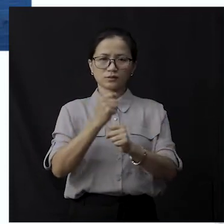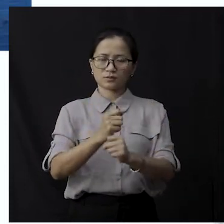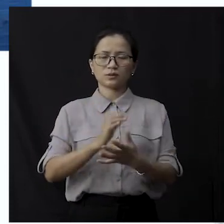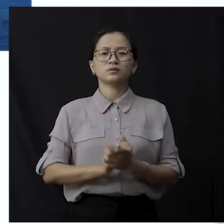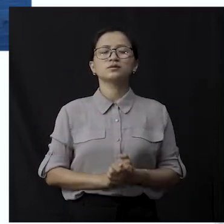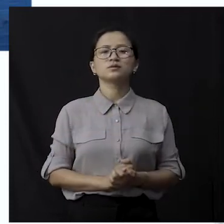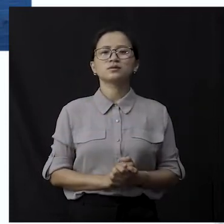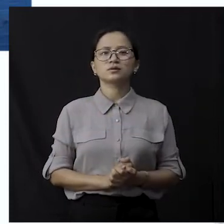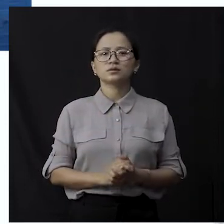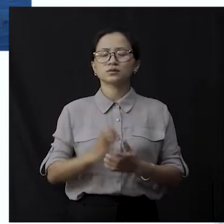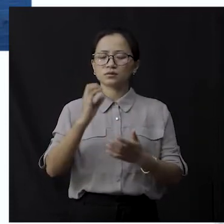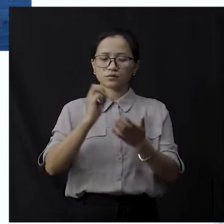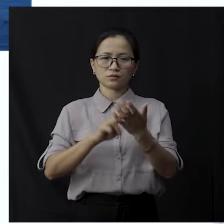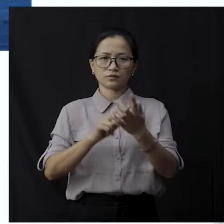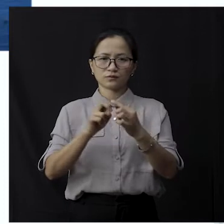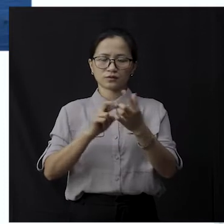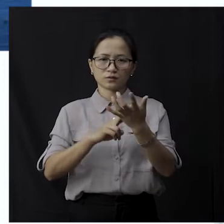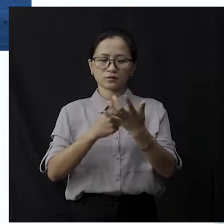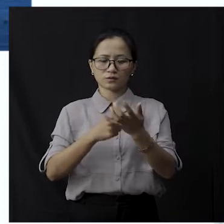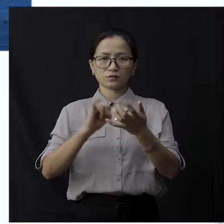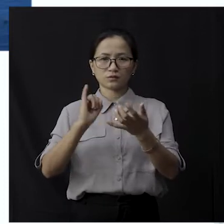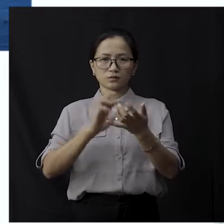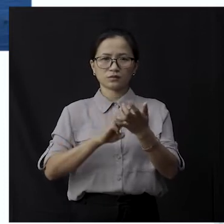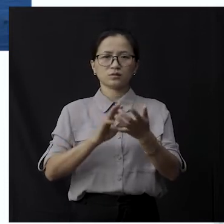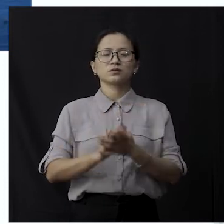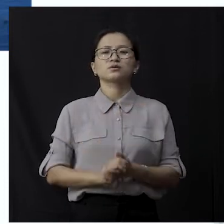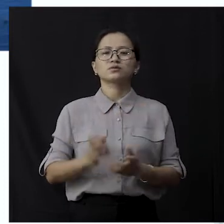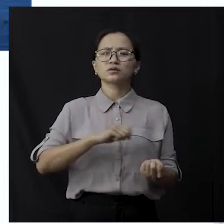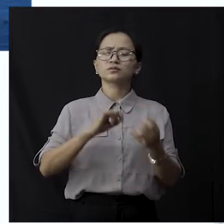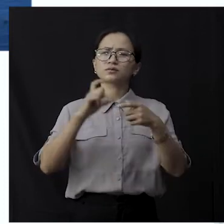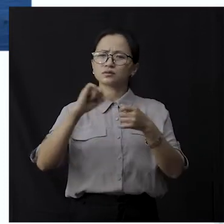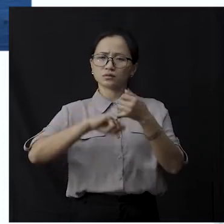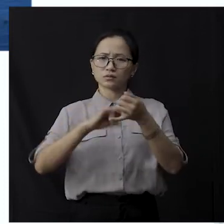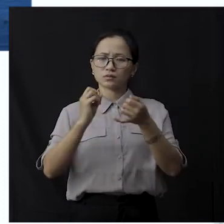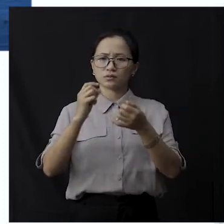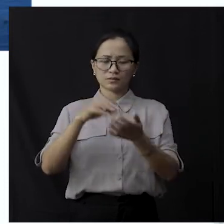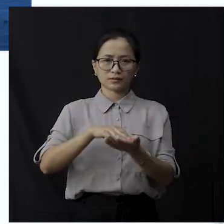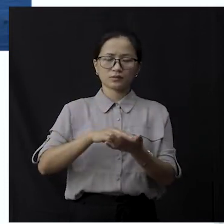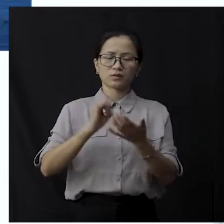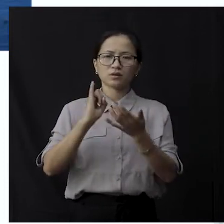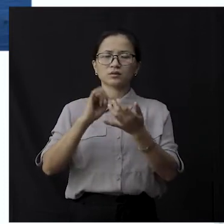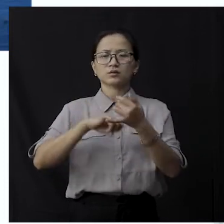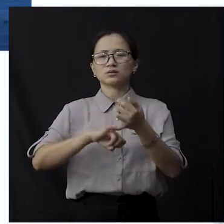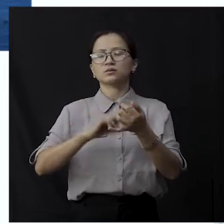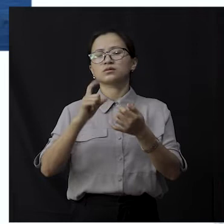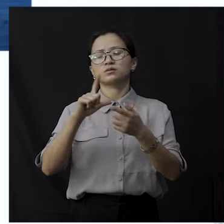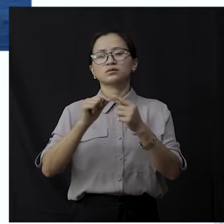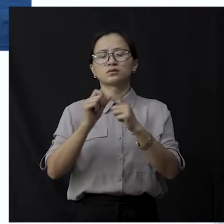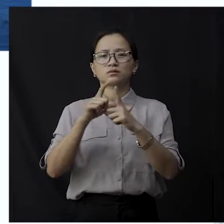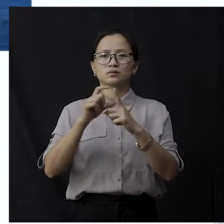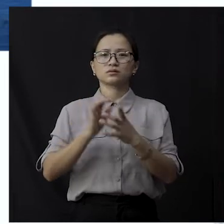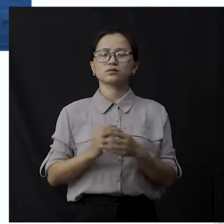is the conversion or changing from solid to liquid state. Okay,